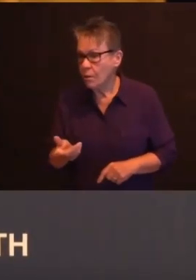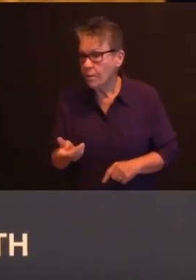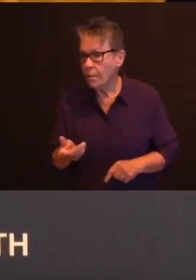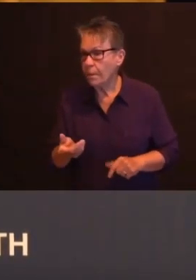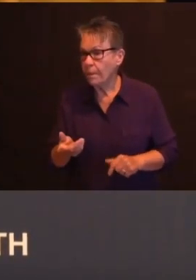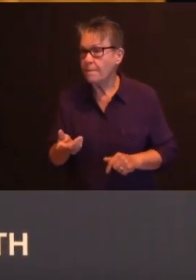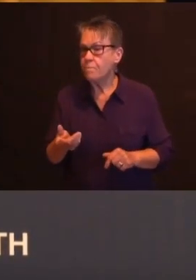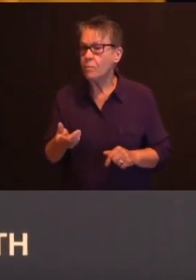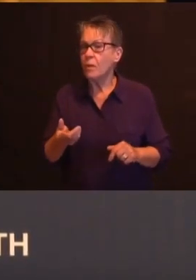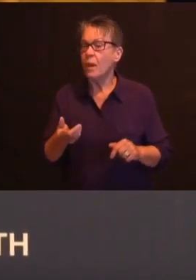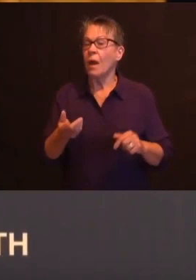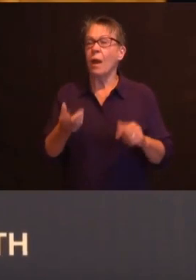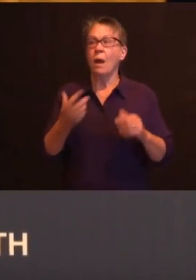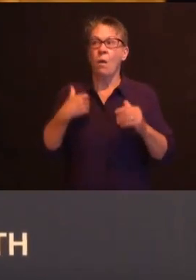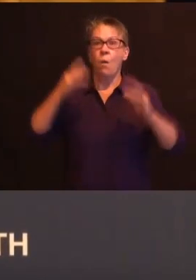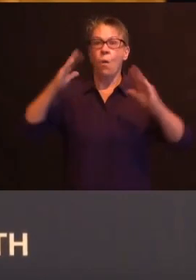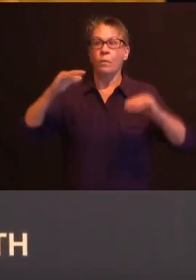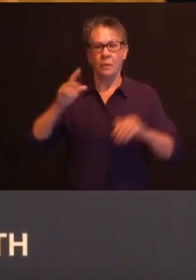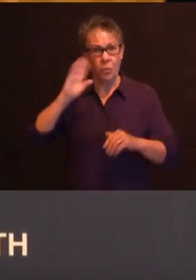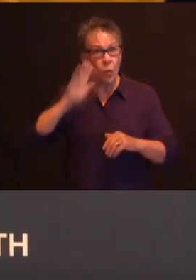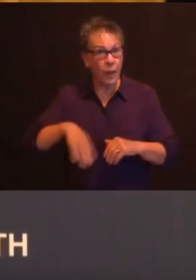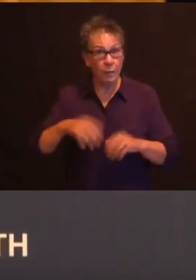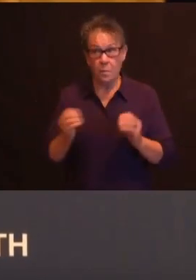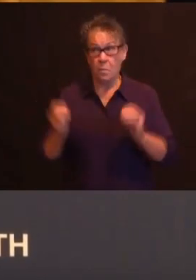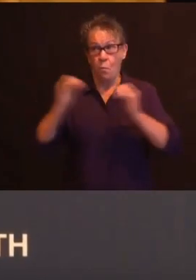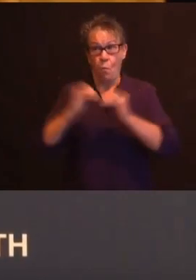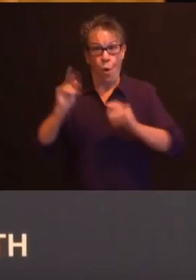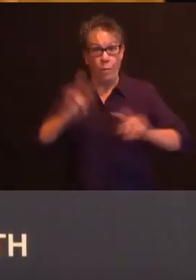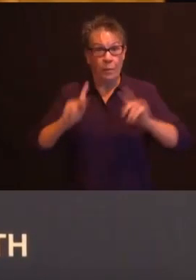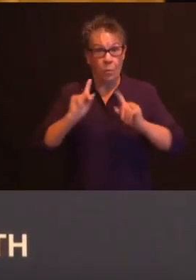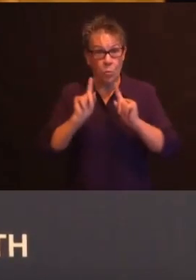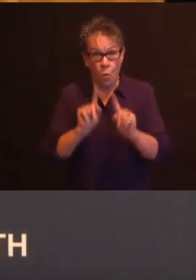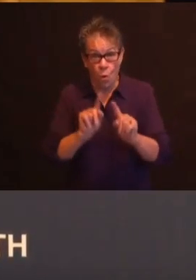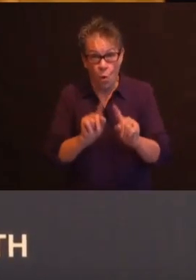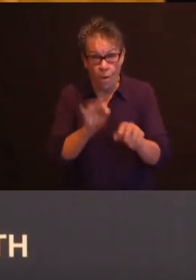got democracy going in the right direction. So turnout will be a key